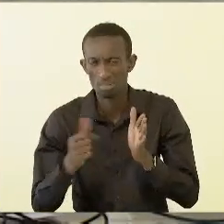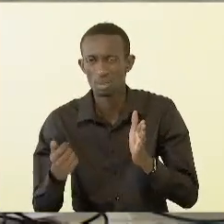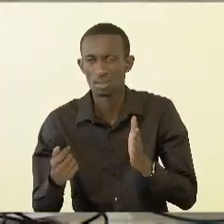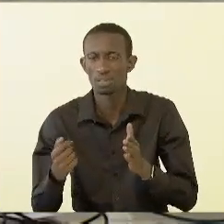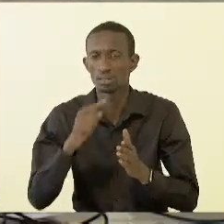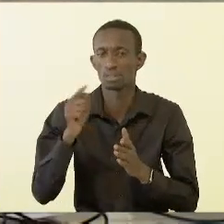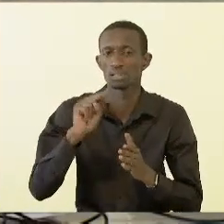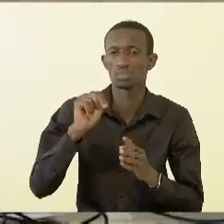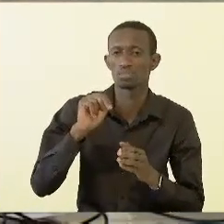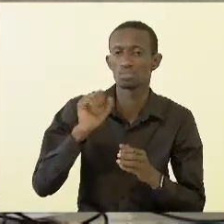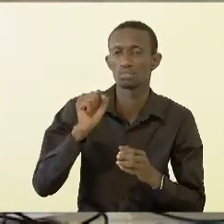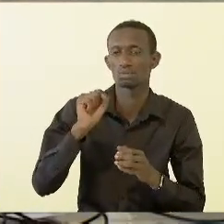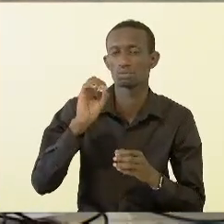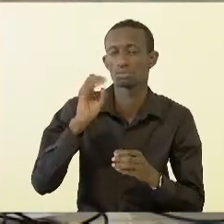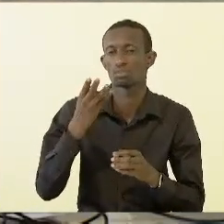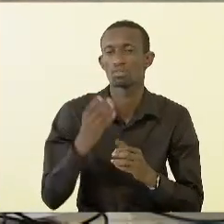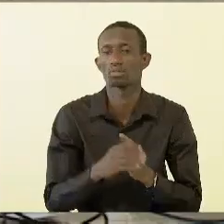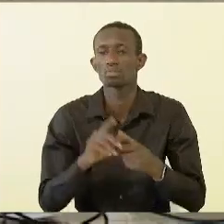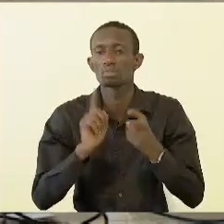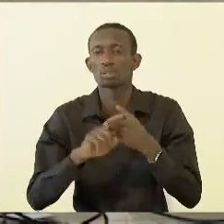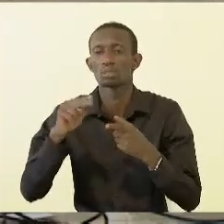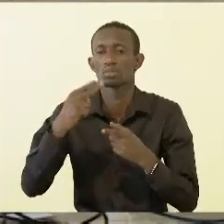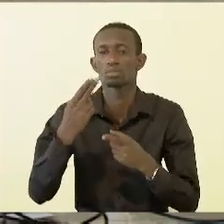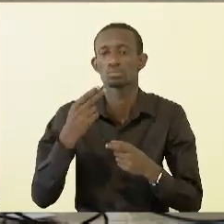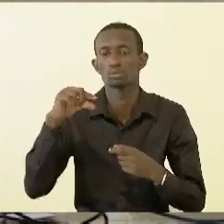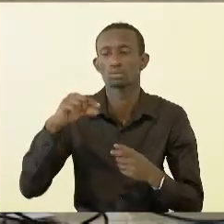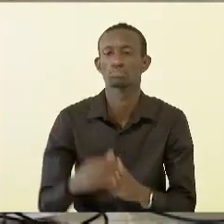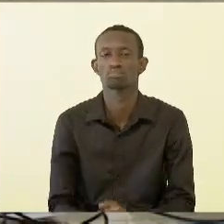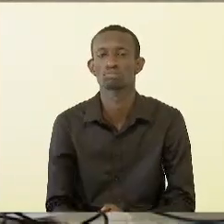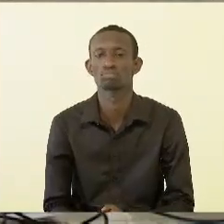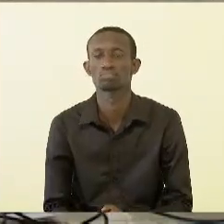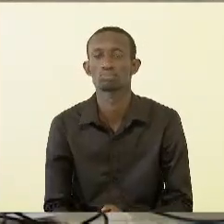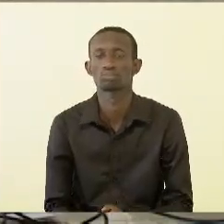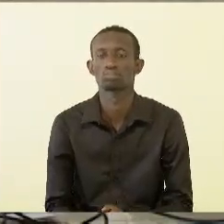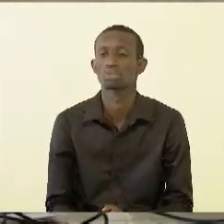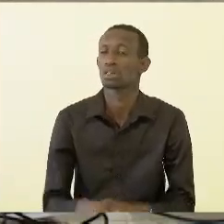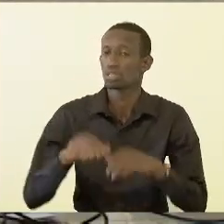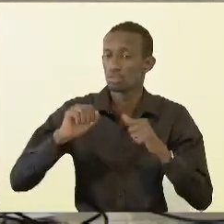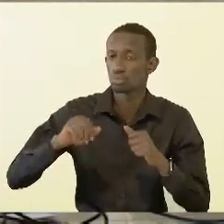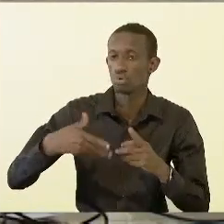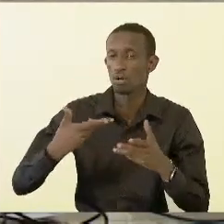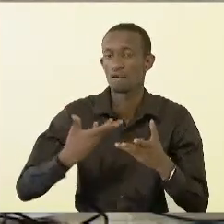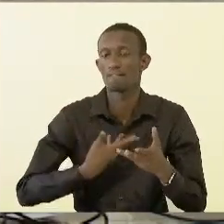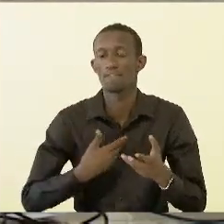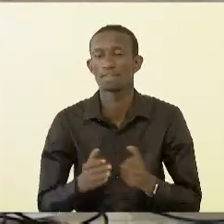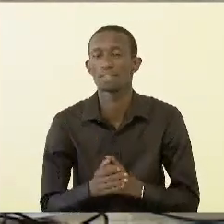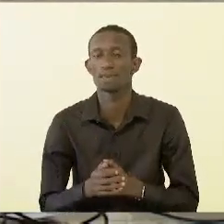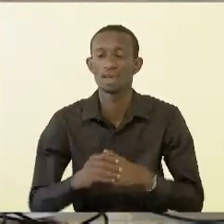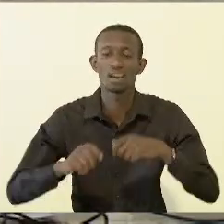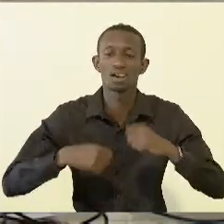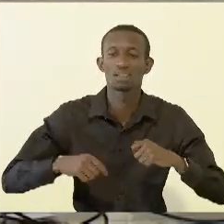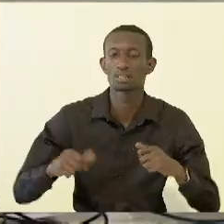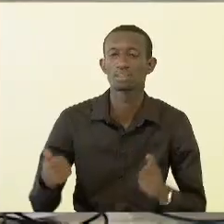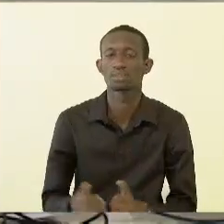zinc sulfate plus the hydrogen gas. Then you may have other reactions. So the reaction